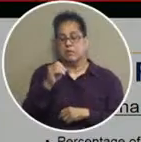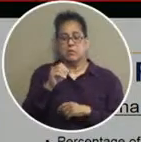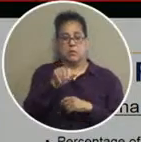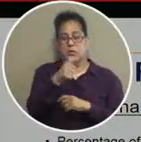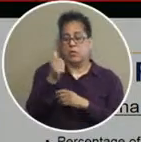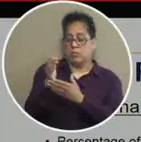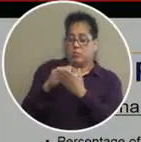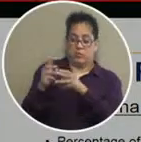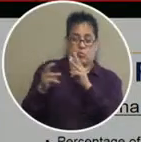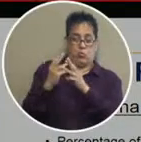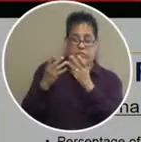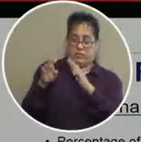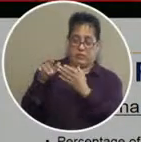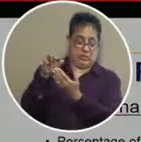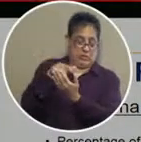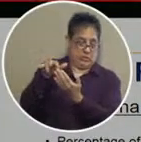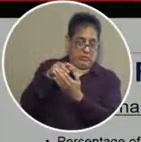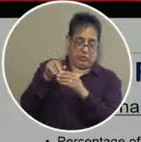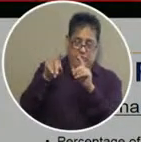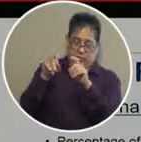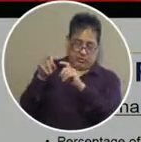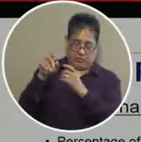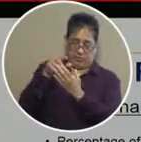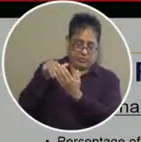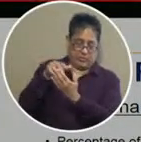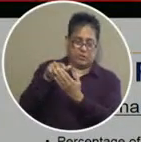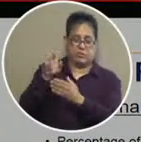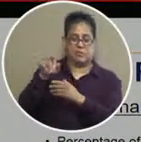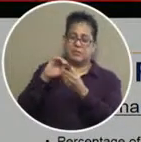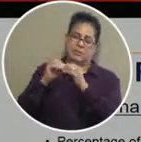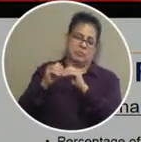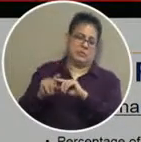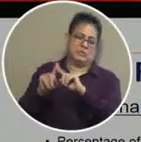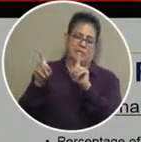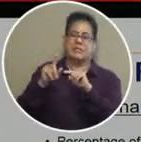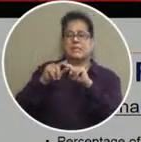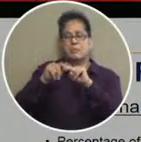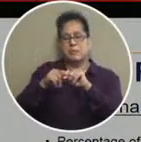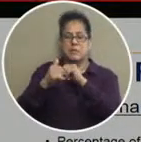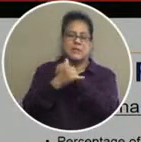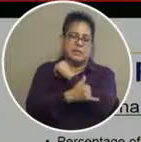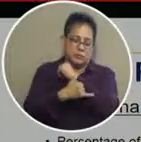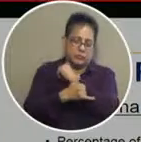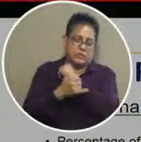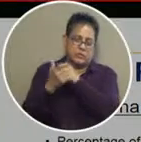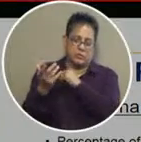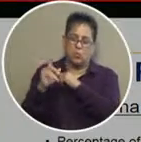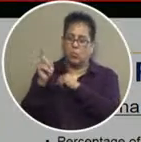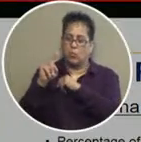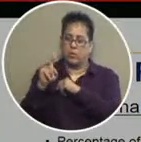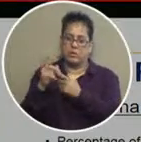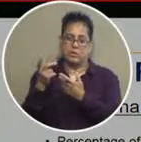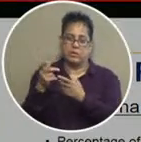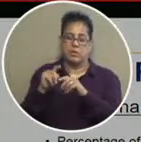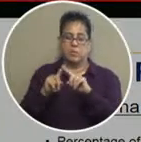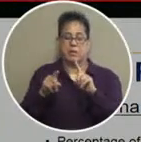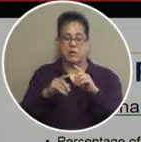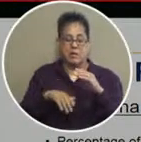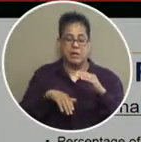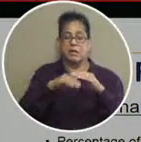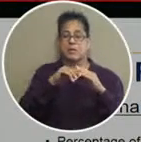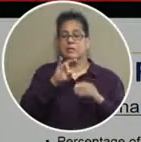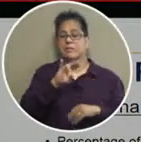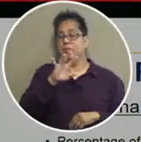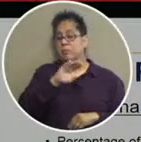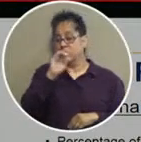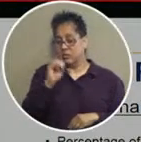world, and the figures differ depending on what country you're looking at and where the study was done. But up to